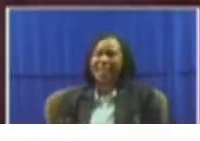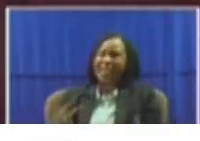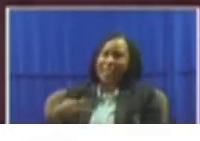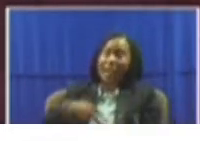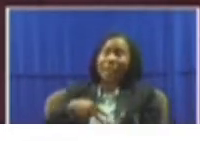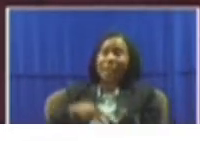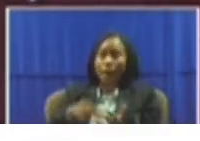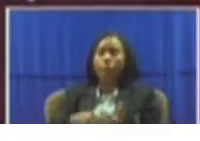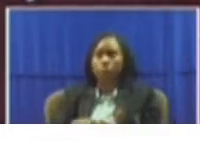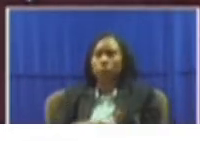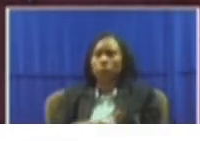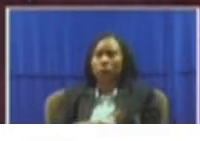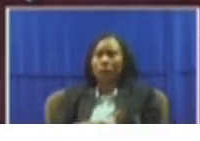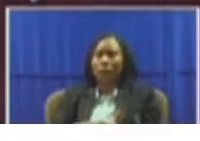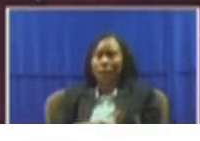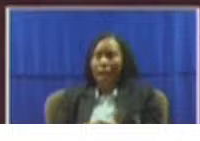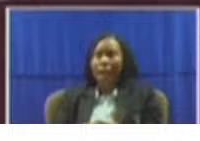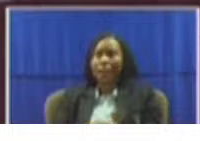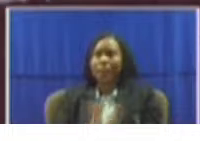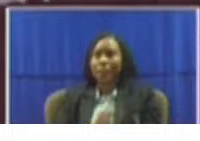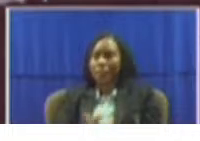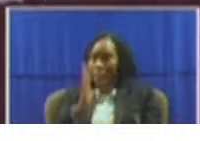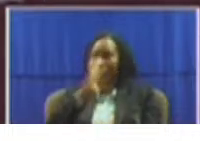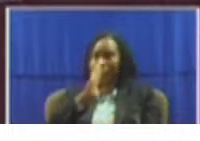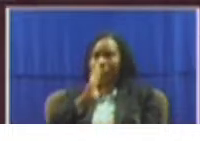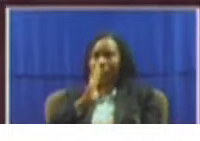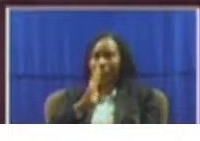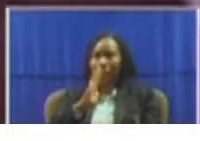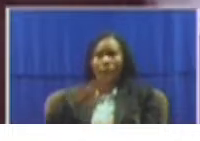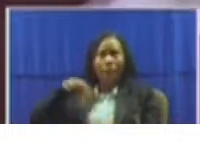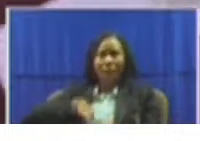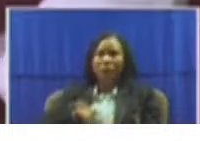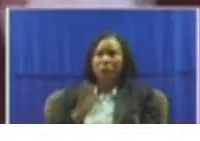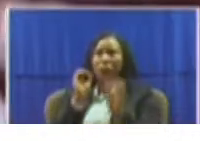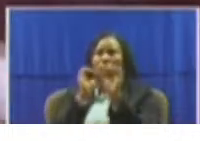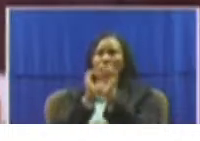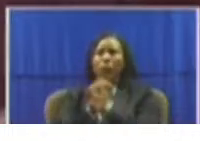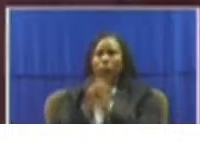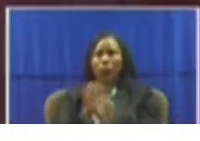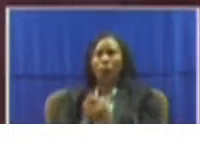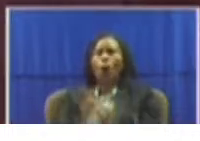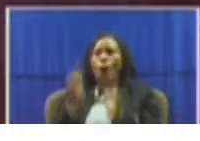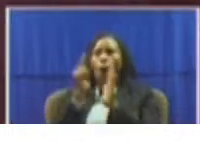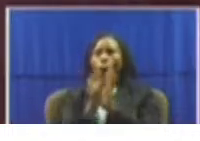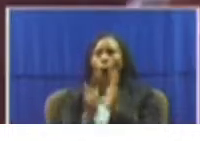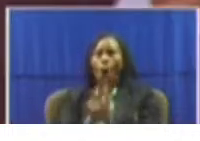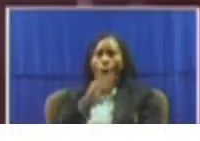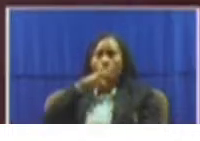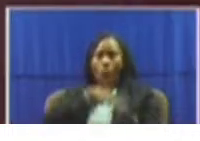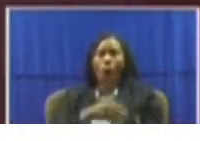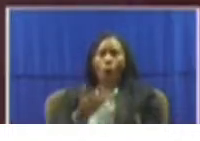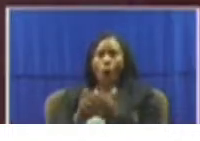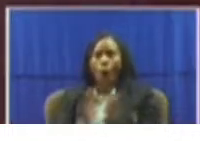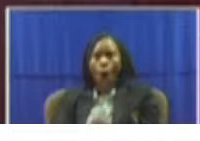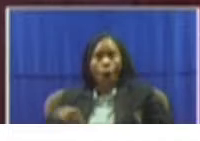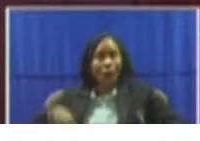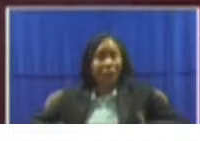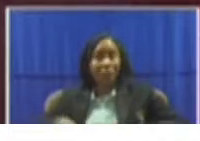and convince us that they have not benefited through some unlawful or corrupt means to sustain